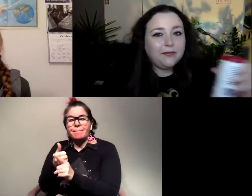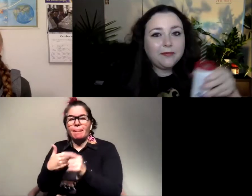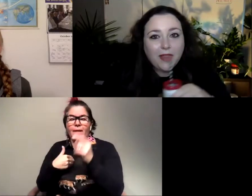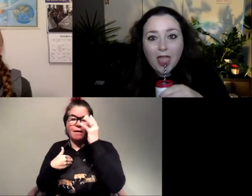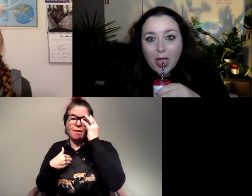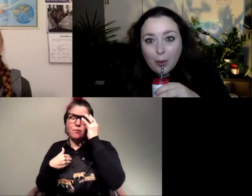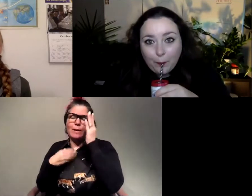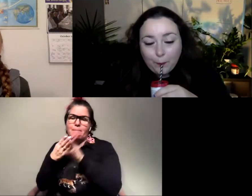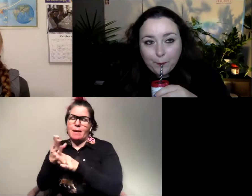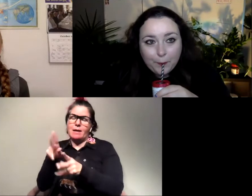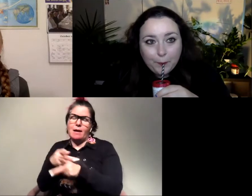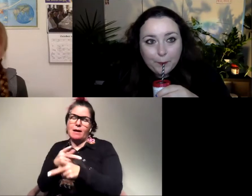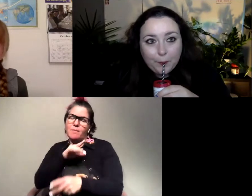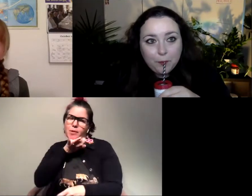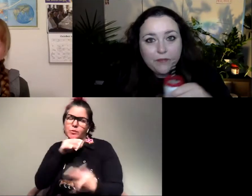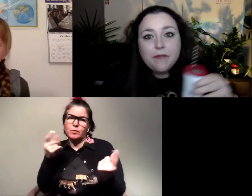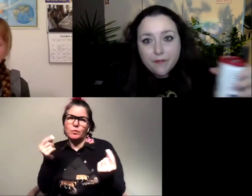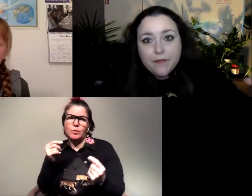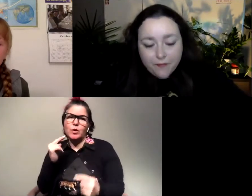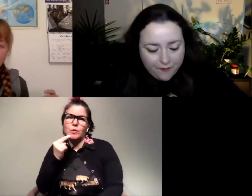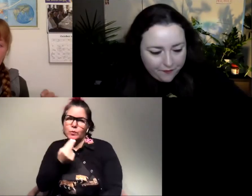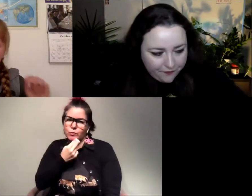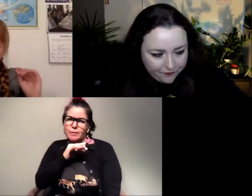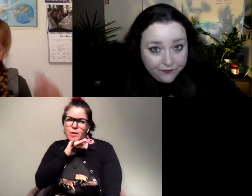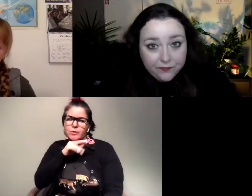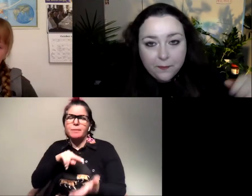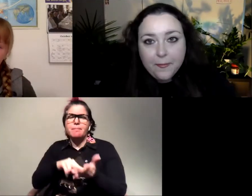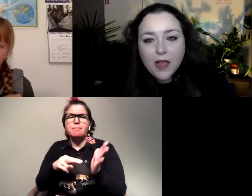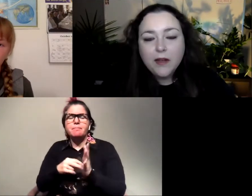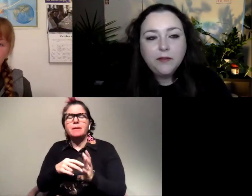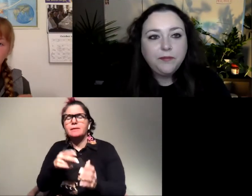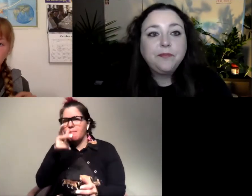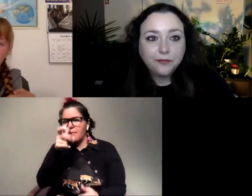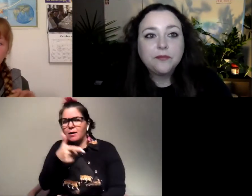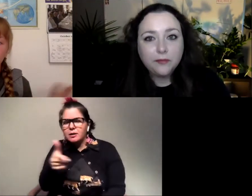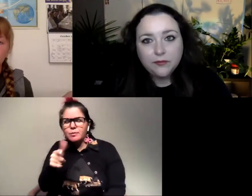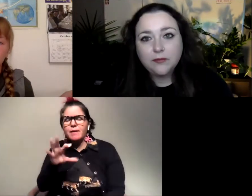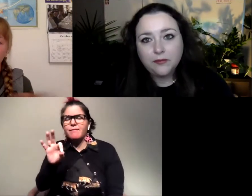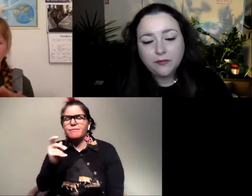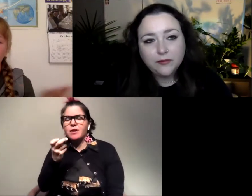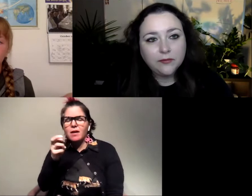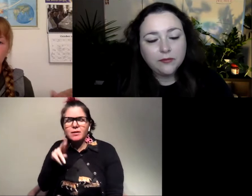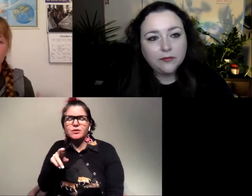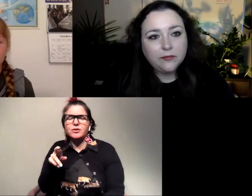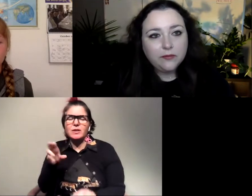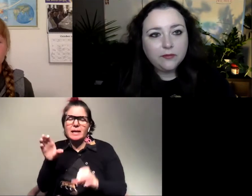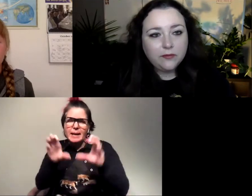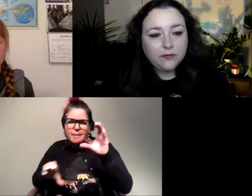of pollution that you'll see in lakes is nutrient pollution. So these are like pesticides and fertilizers that people will put on